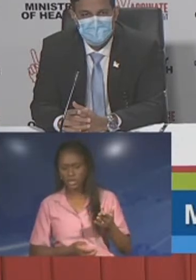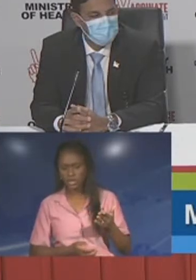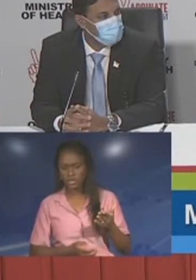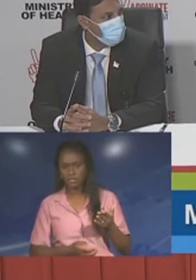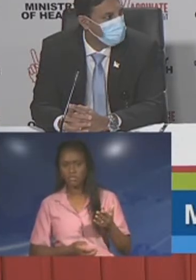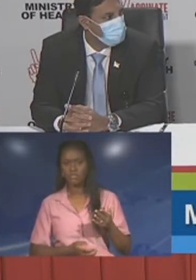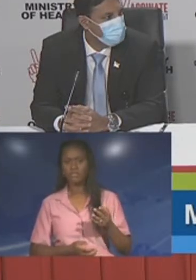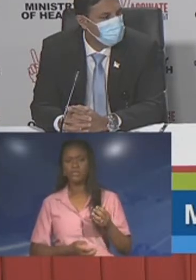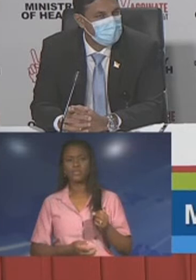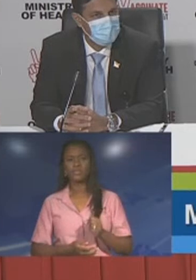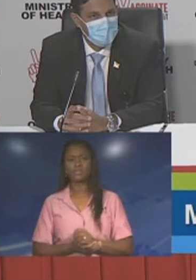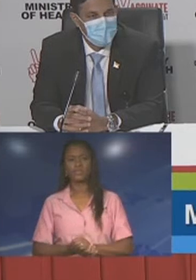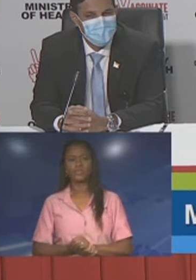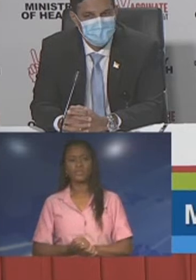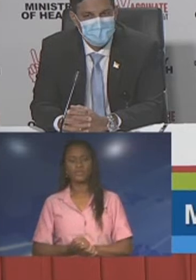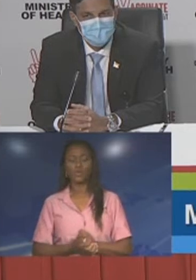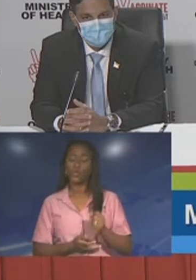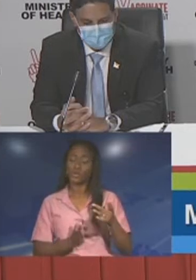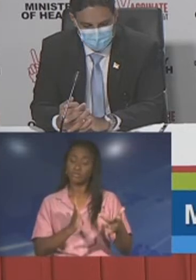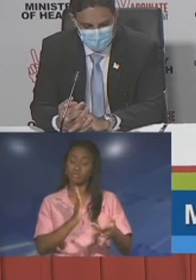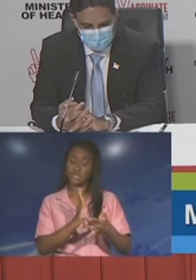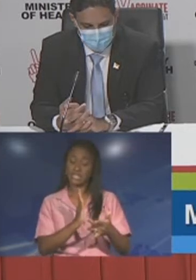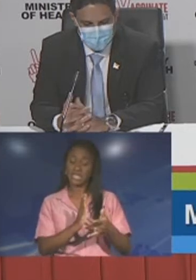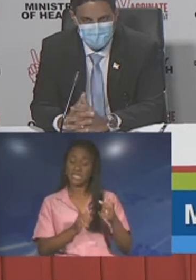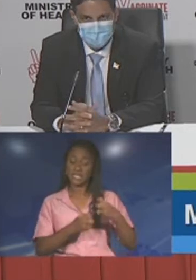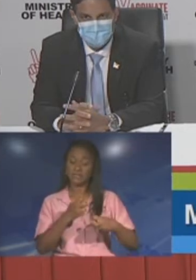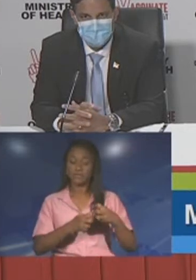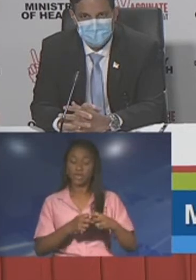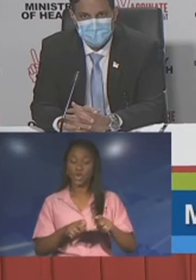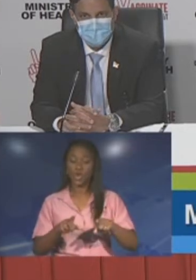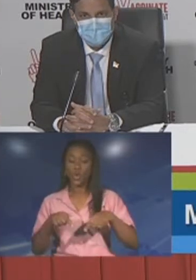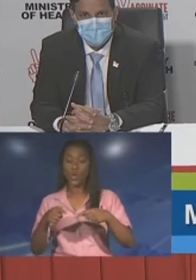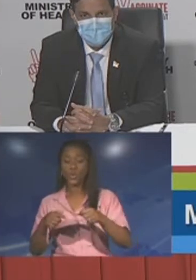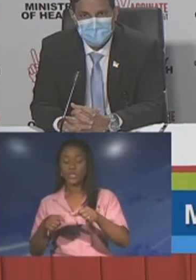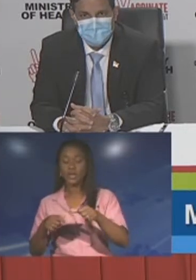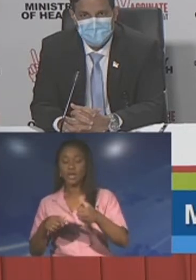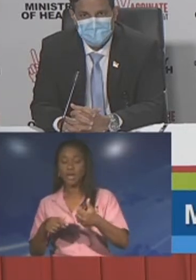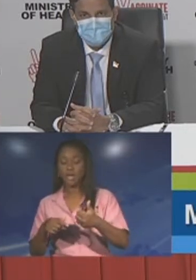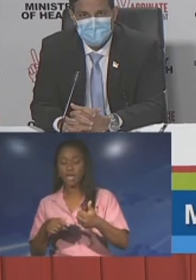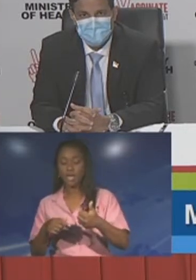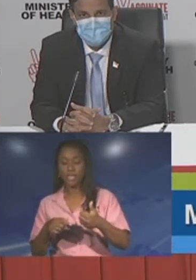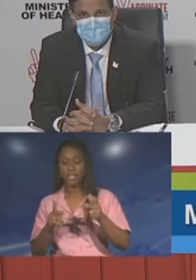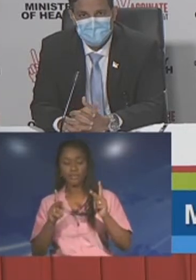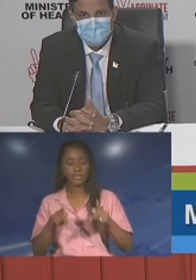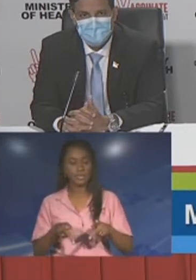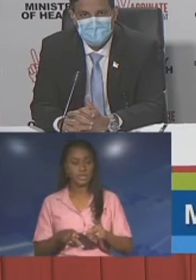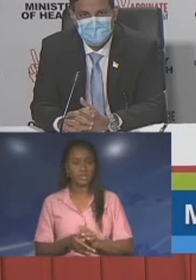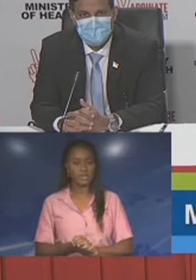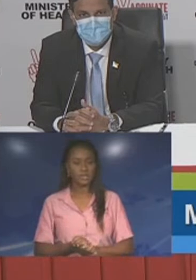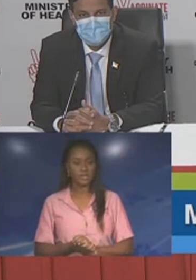Okay, she seems to be having some technical difficulties, so we go to Mr. Fleming. Good morning.